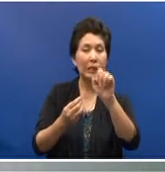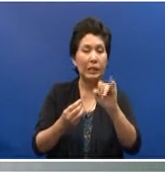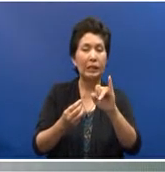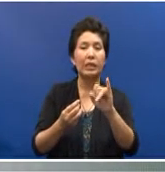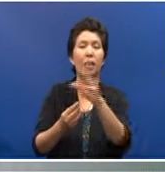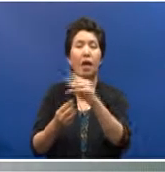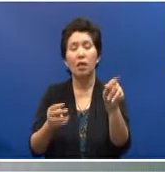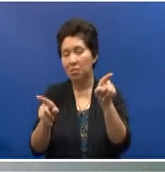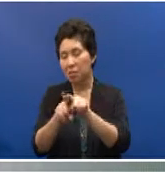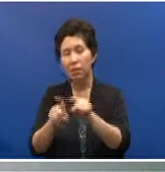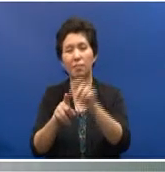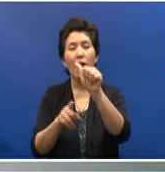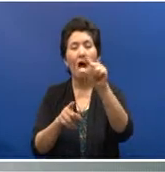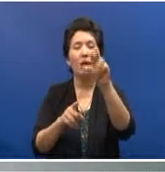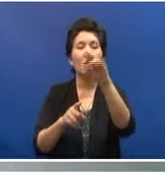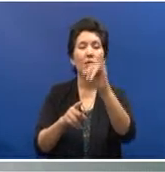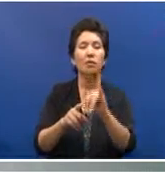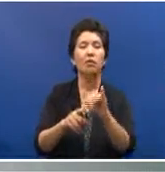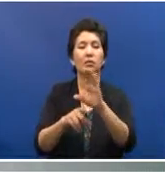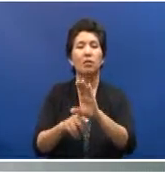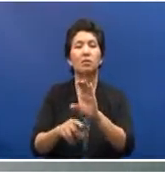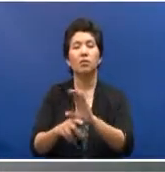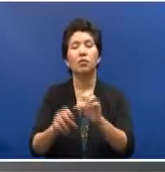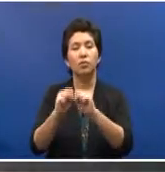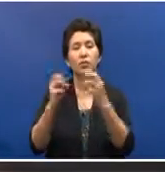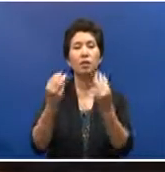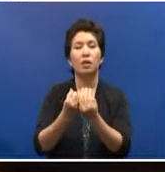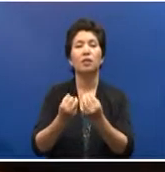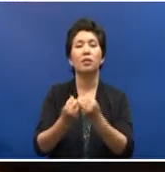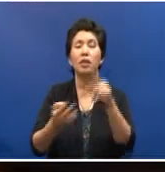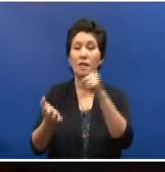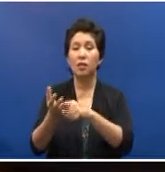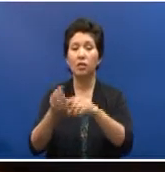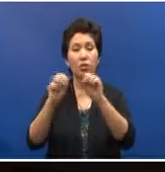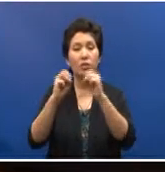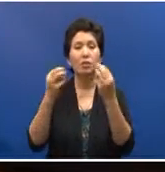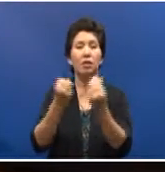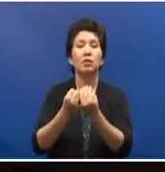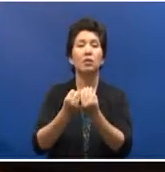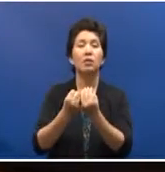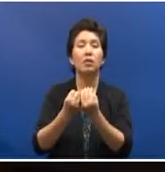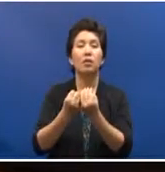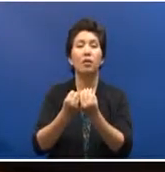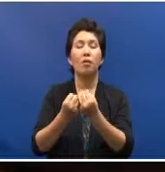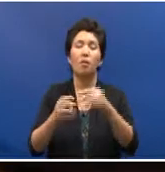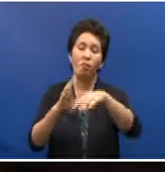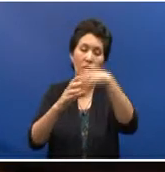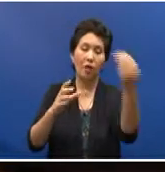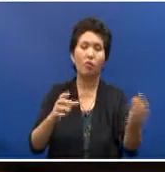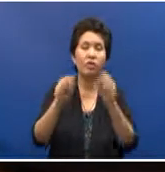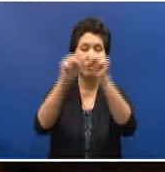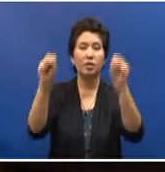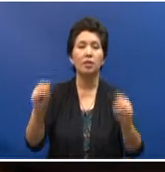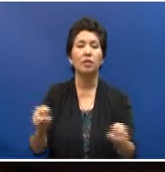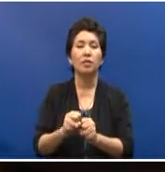also agricultural societies. So we have discussed about these societies in terms of production system